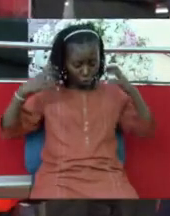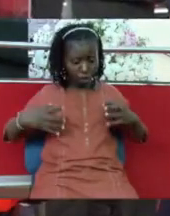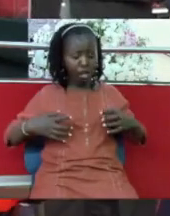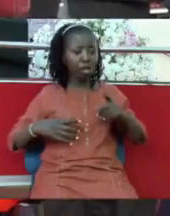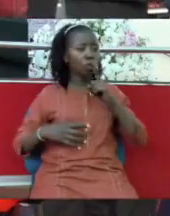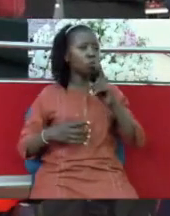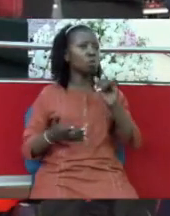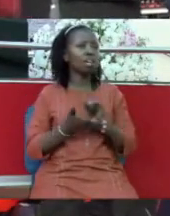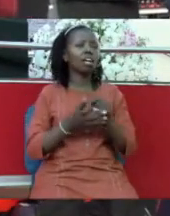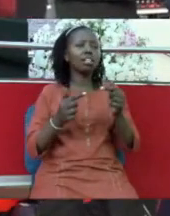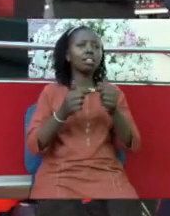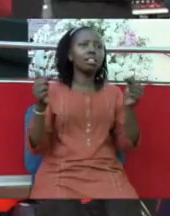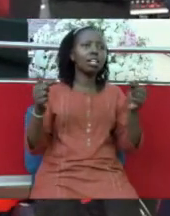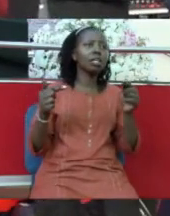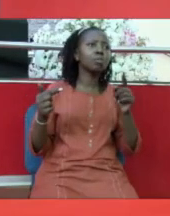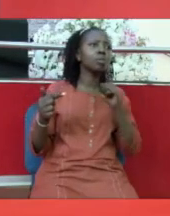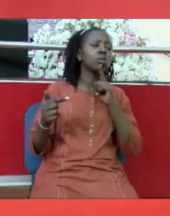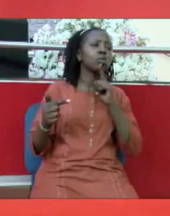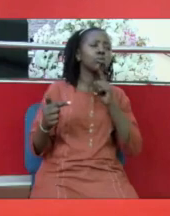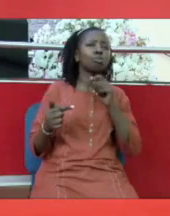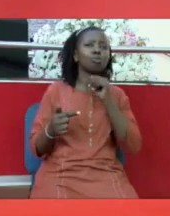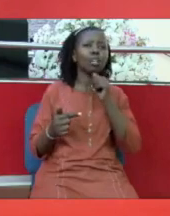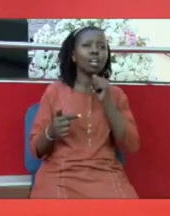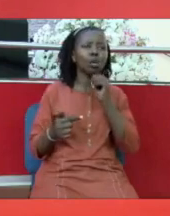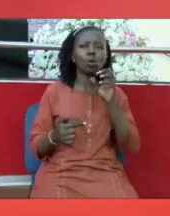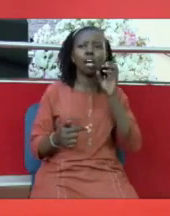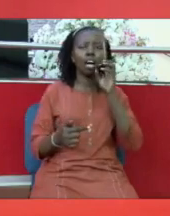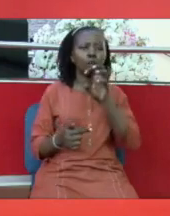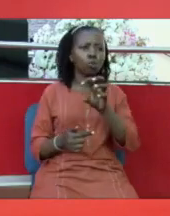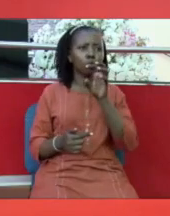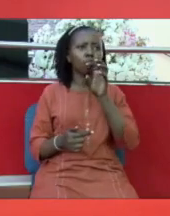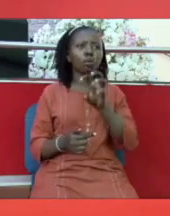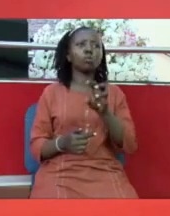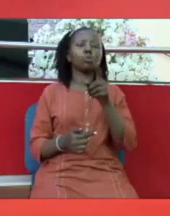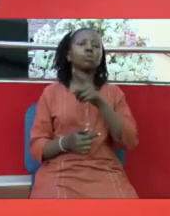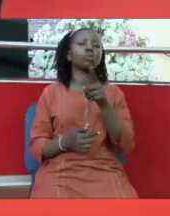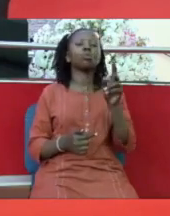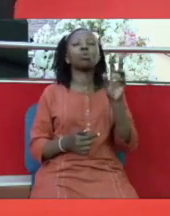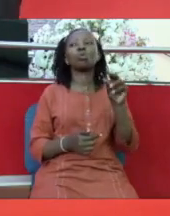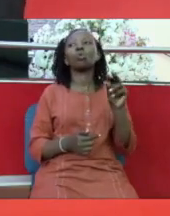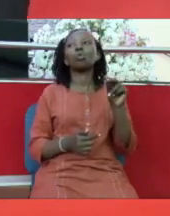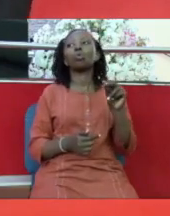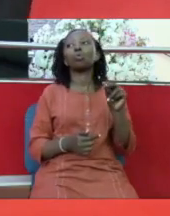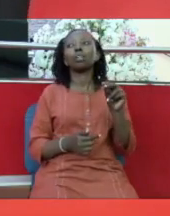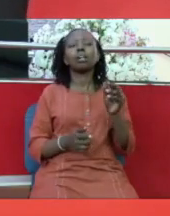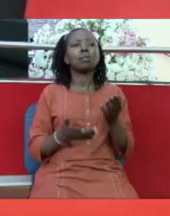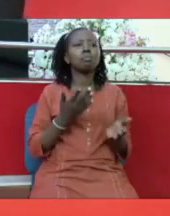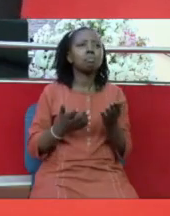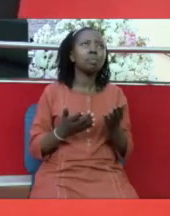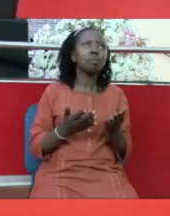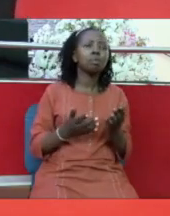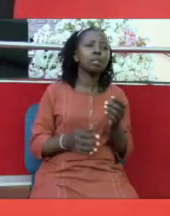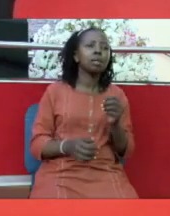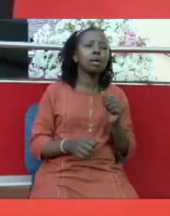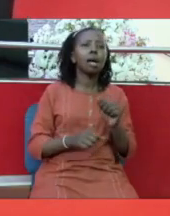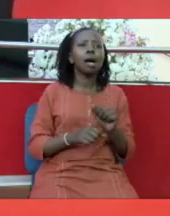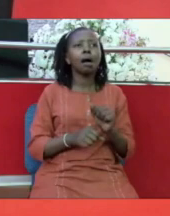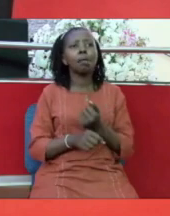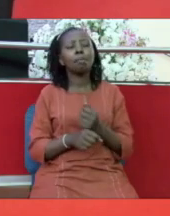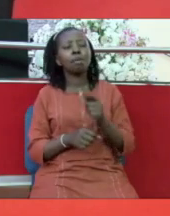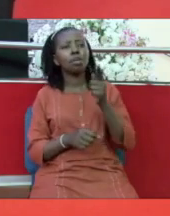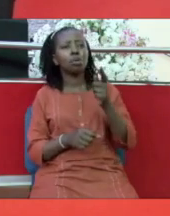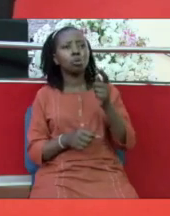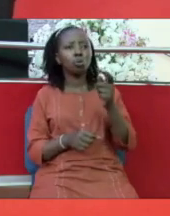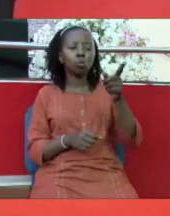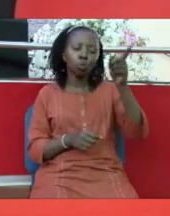keep accusing you and causing you to doubt yourself. Naweza kuvaa ili adui asiwe na. So as you now face the